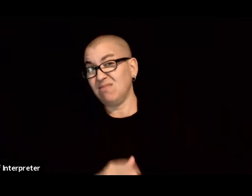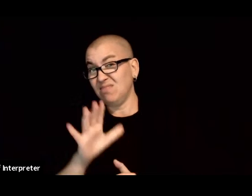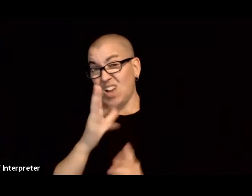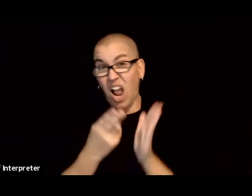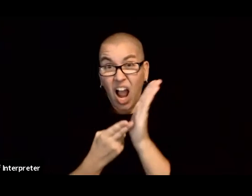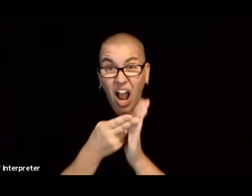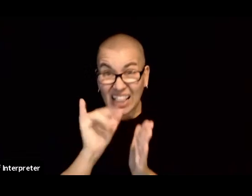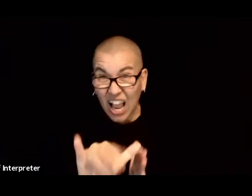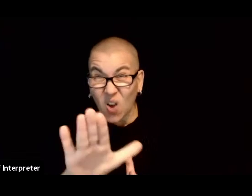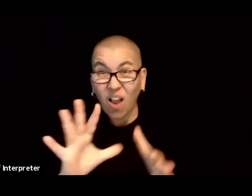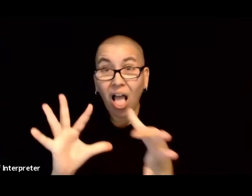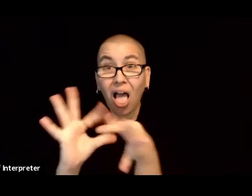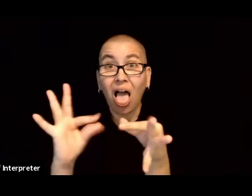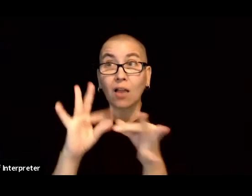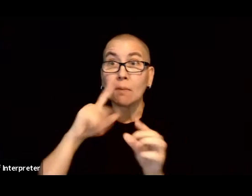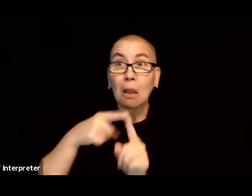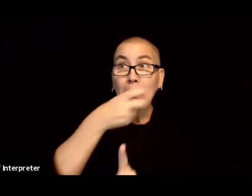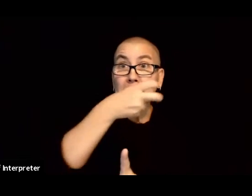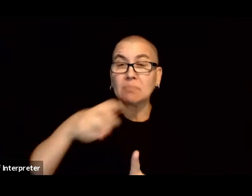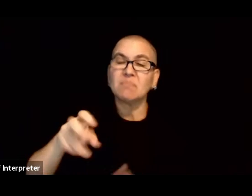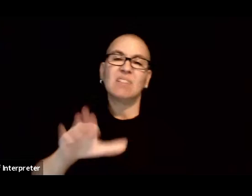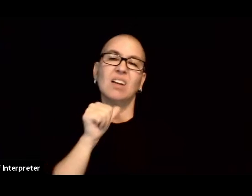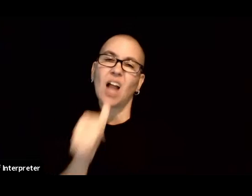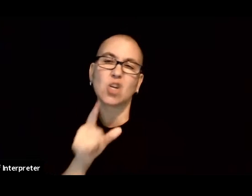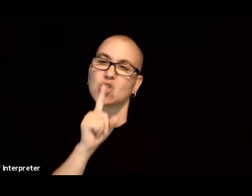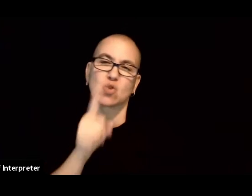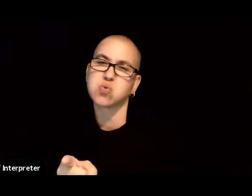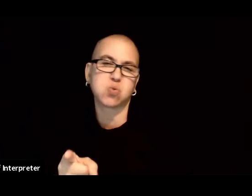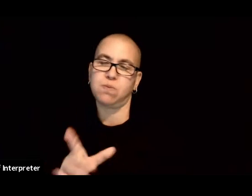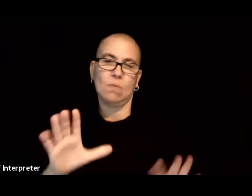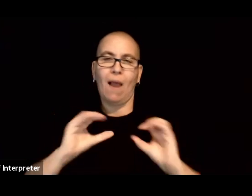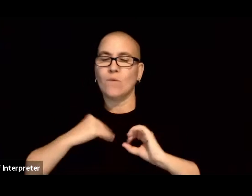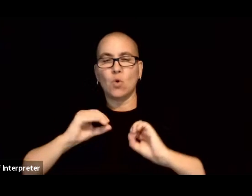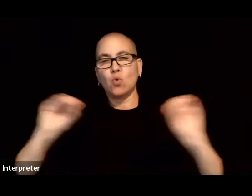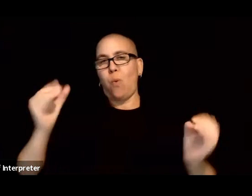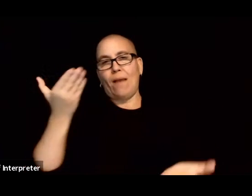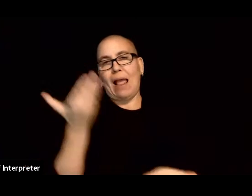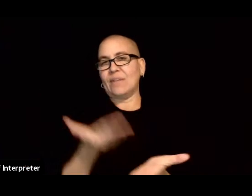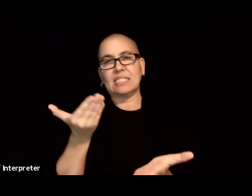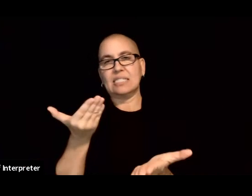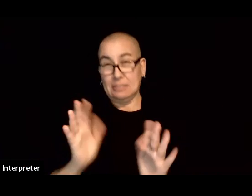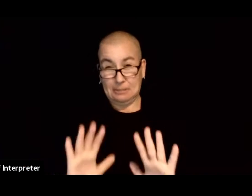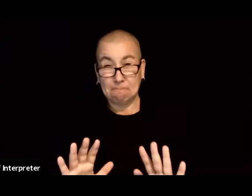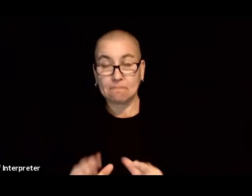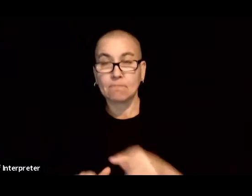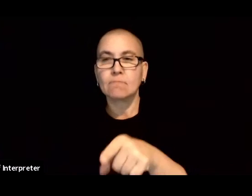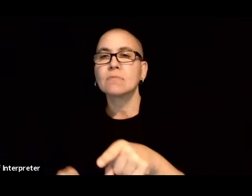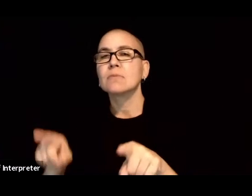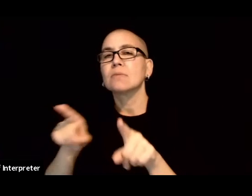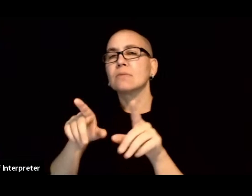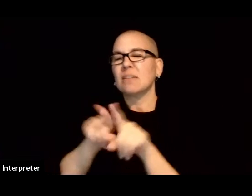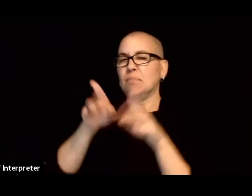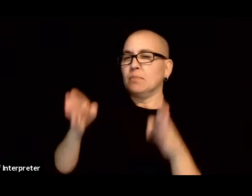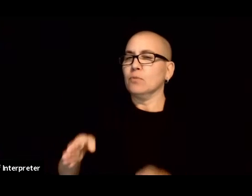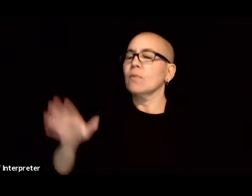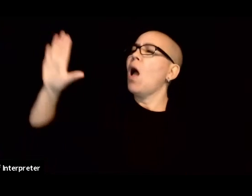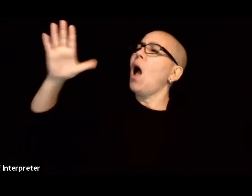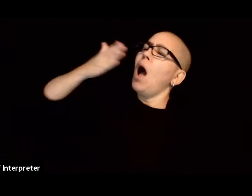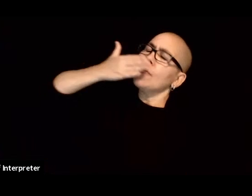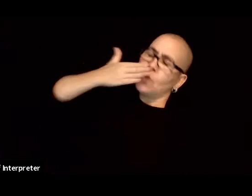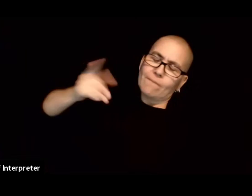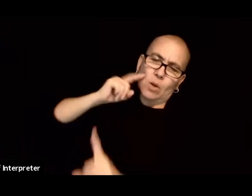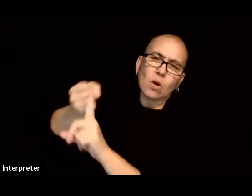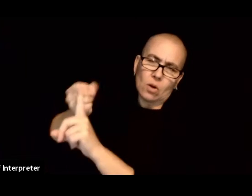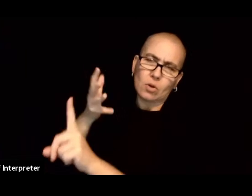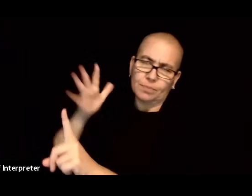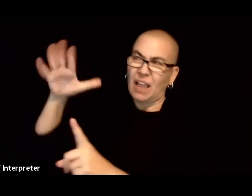Well, I appreciate you going through that again. The other real quick question I'd have is we're seeing a lot of advertising on TV for